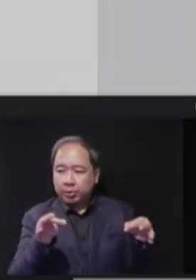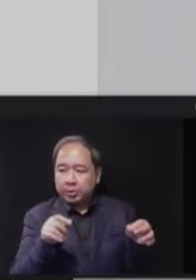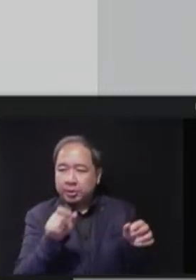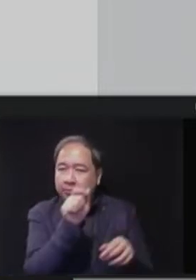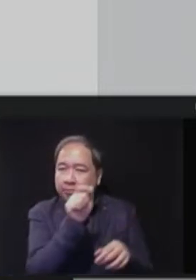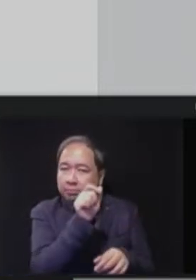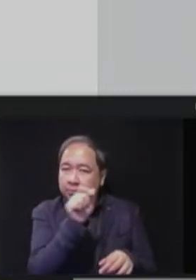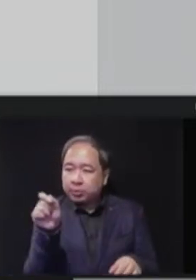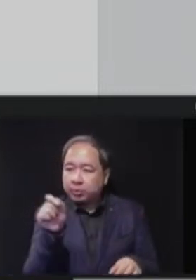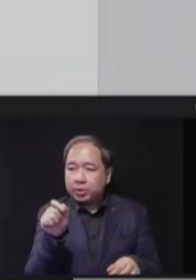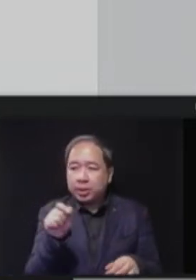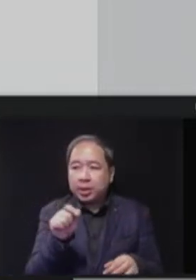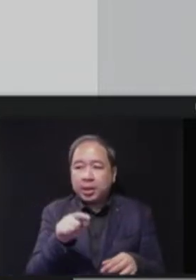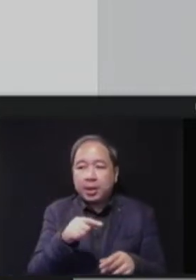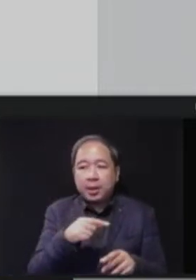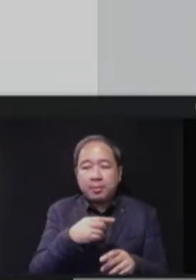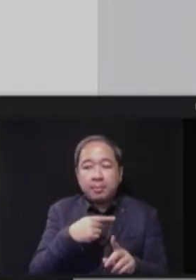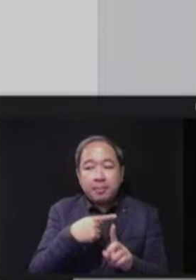ICPD. Thank you.